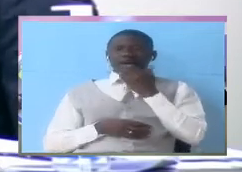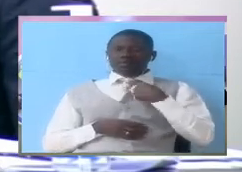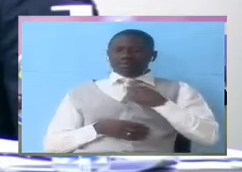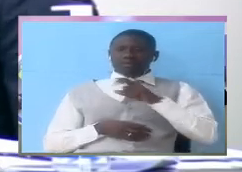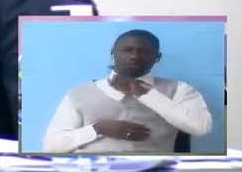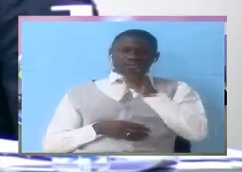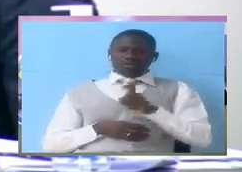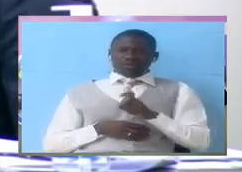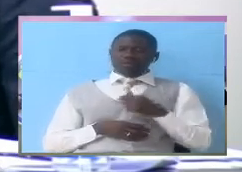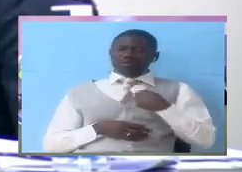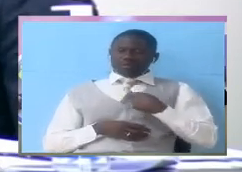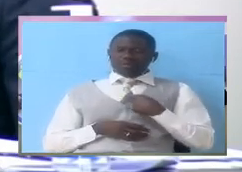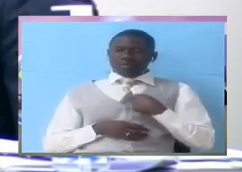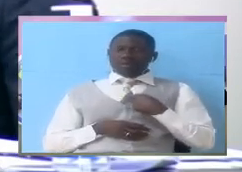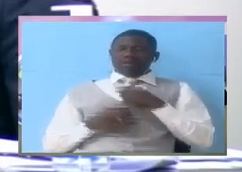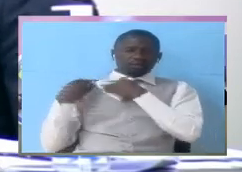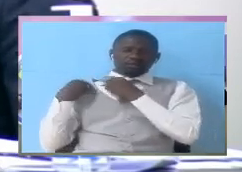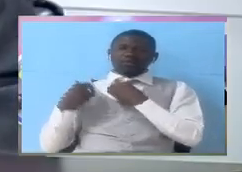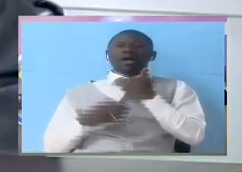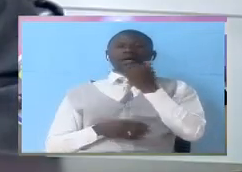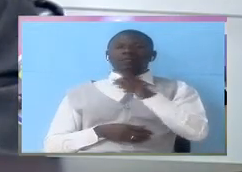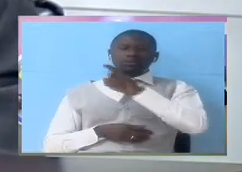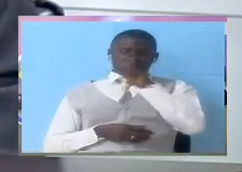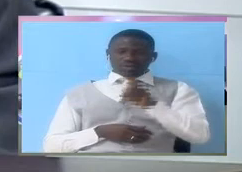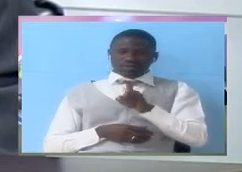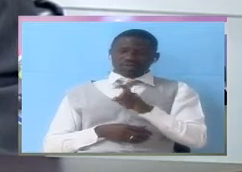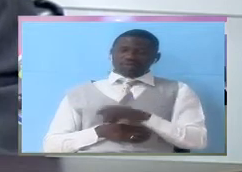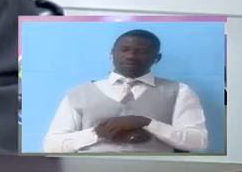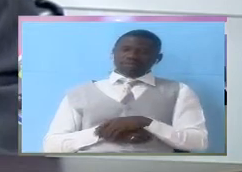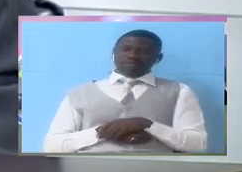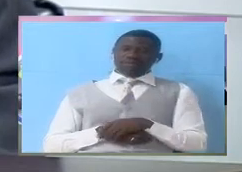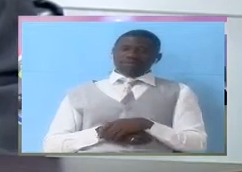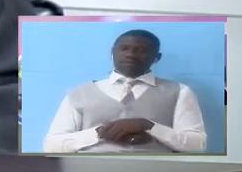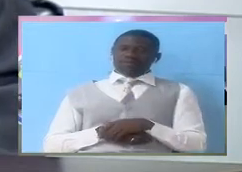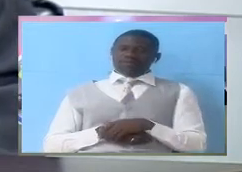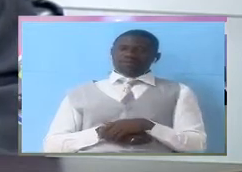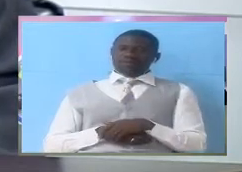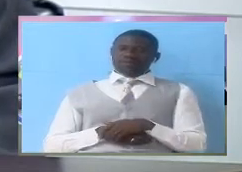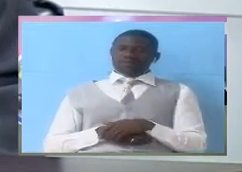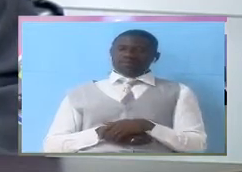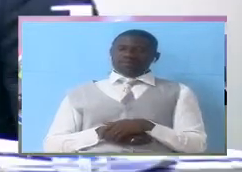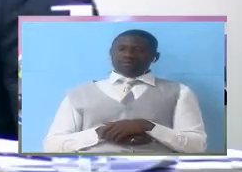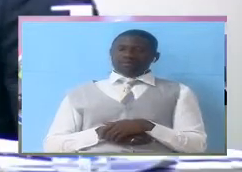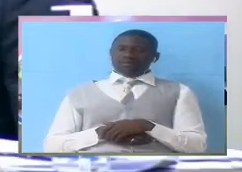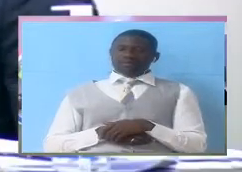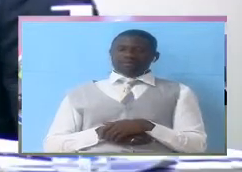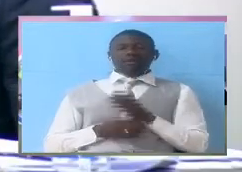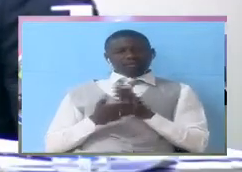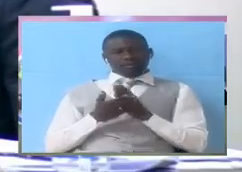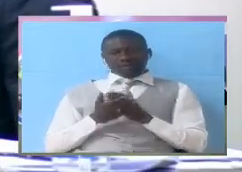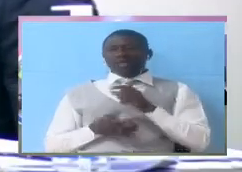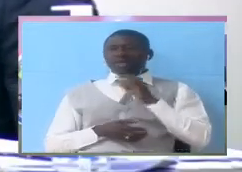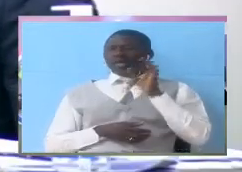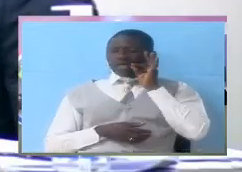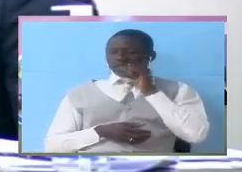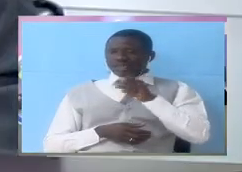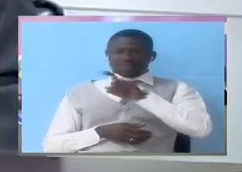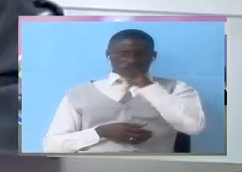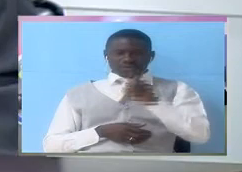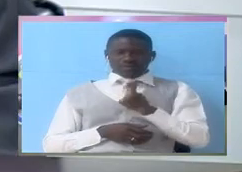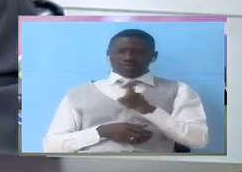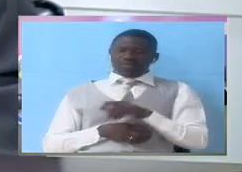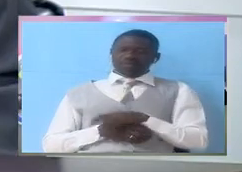the questions, Mr. Sambou. Yes, that's what I said. Yes, I said I will ask a rhetorical question. Just answer the questions.